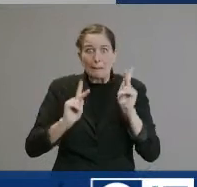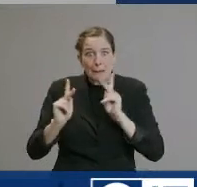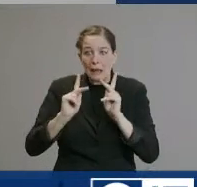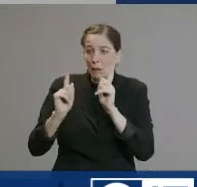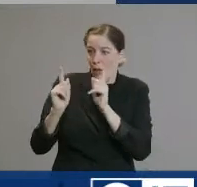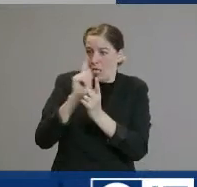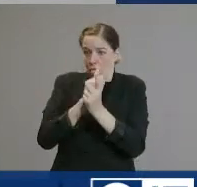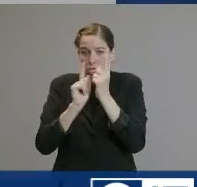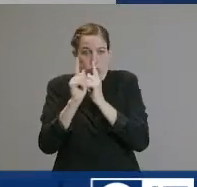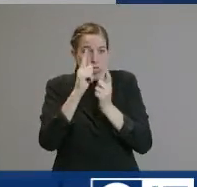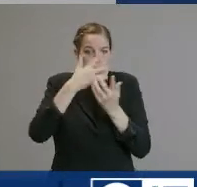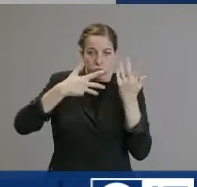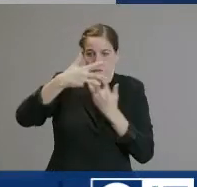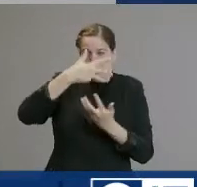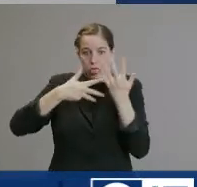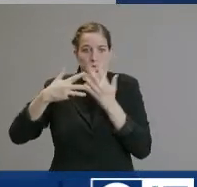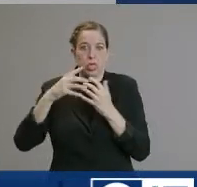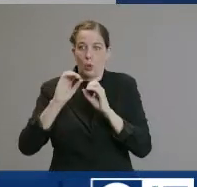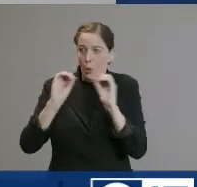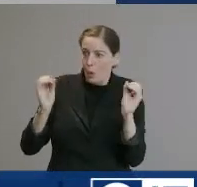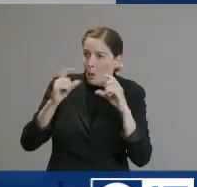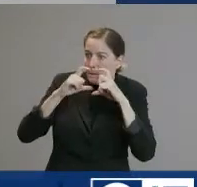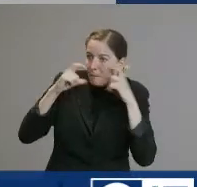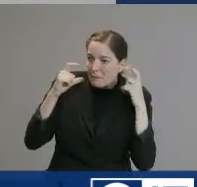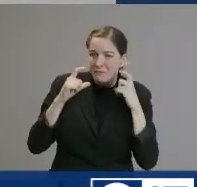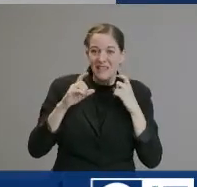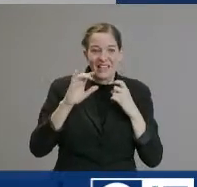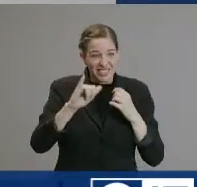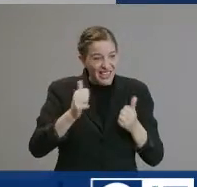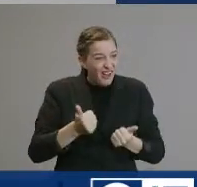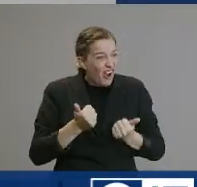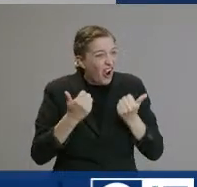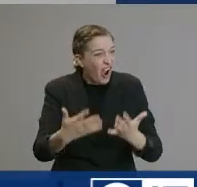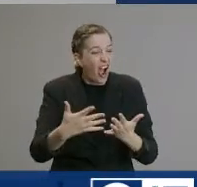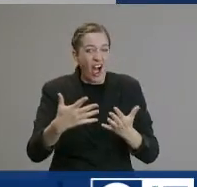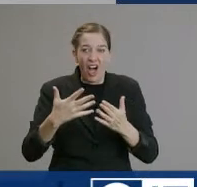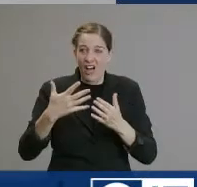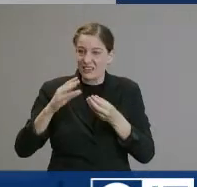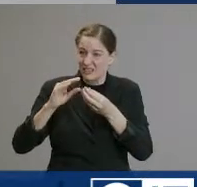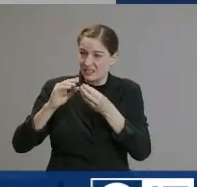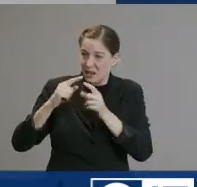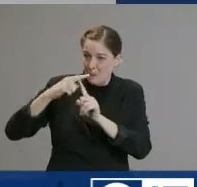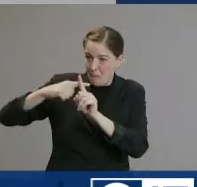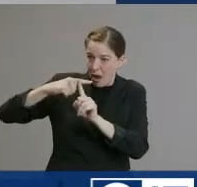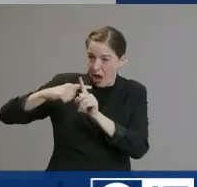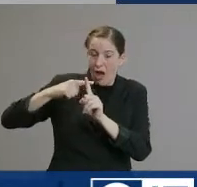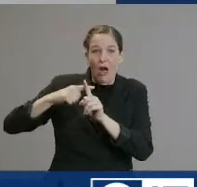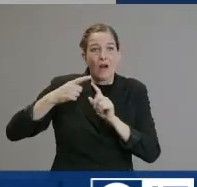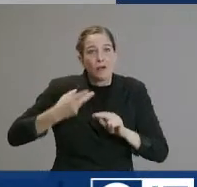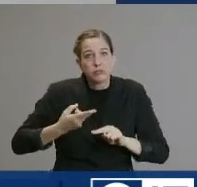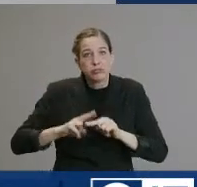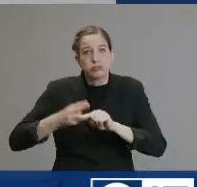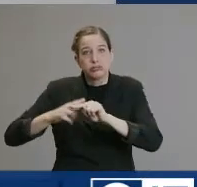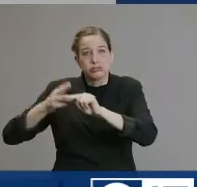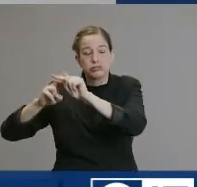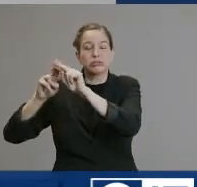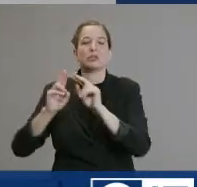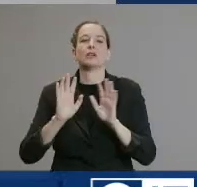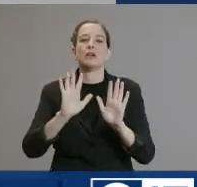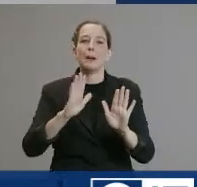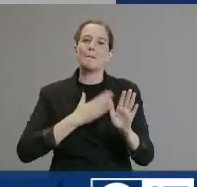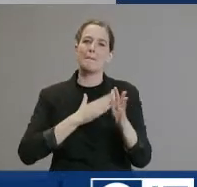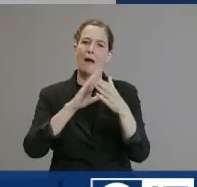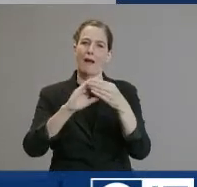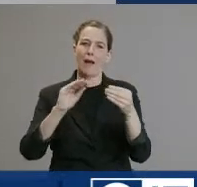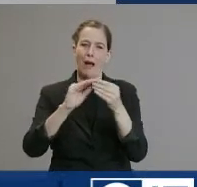So my message is to Arizonans is to stay vigilant on this. We need to stay focused on making sure